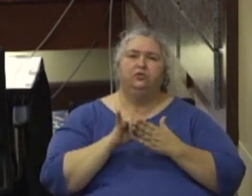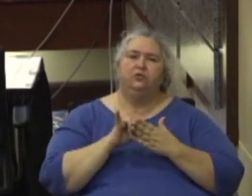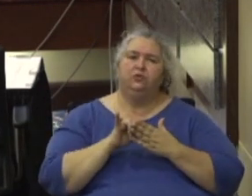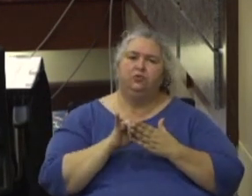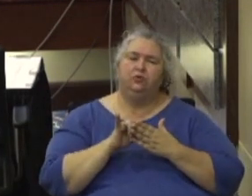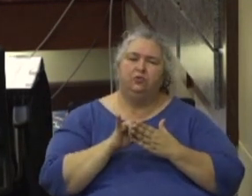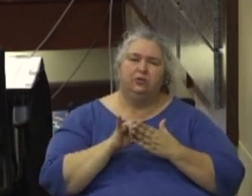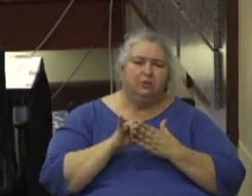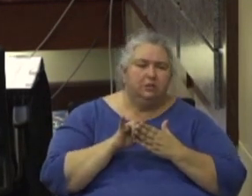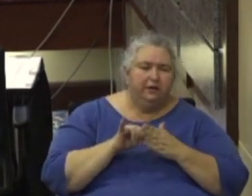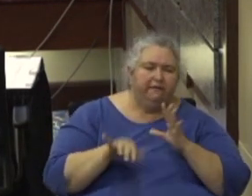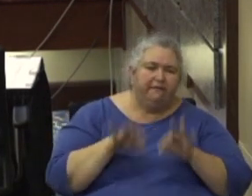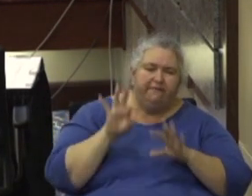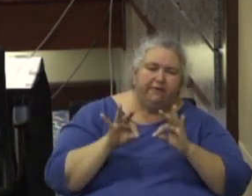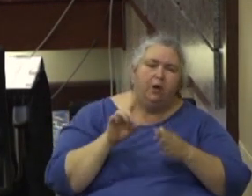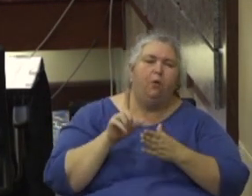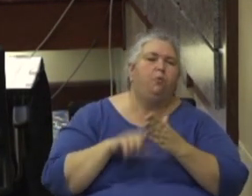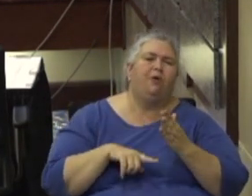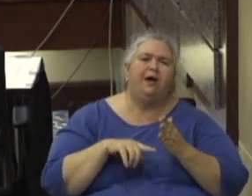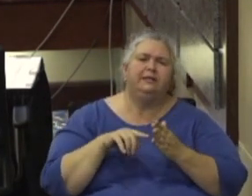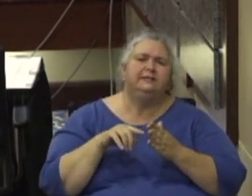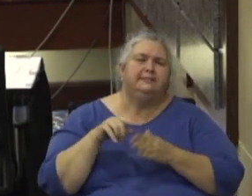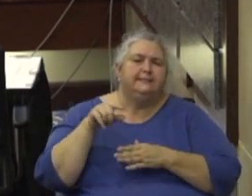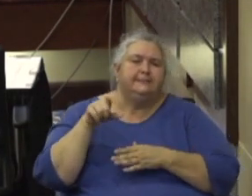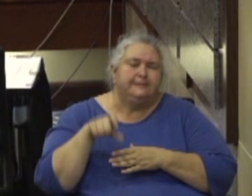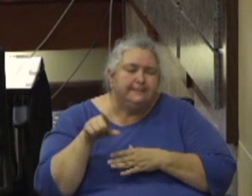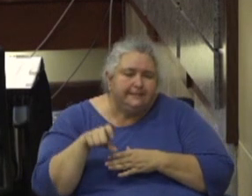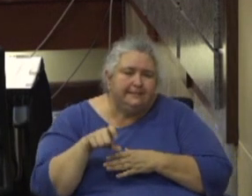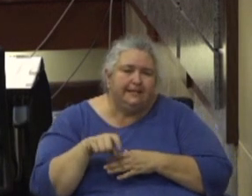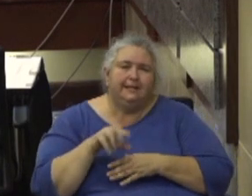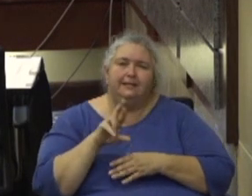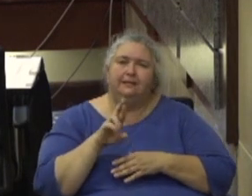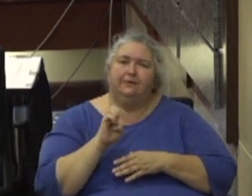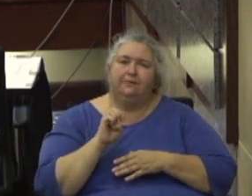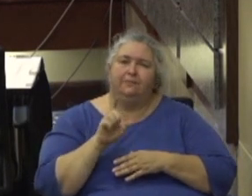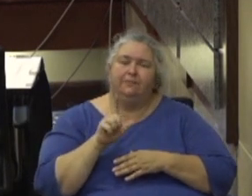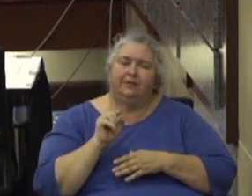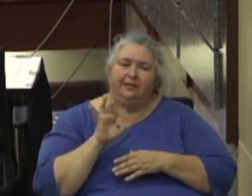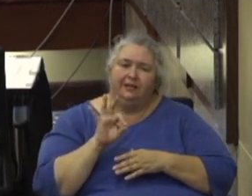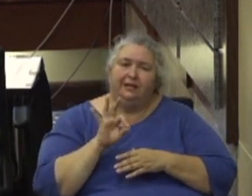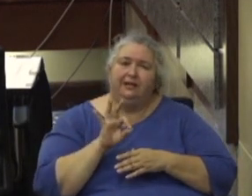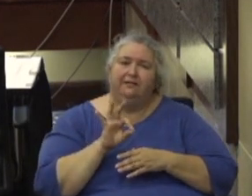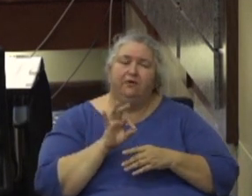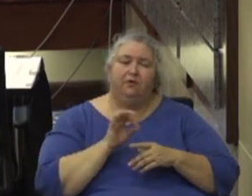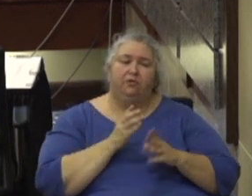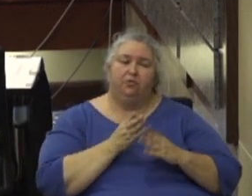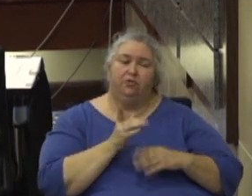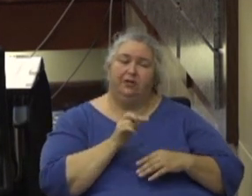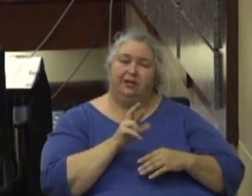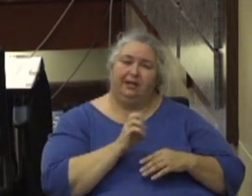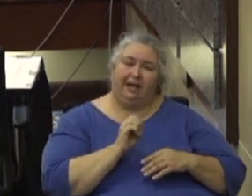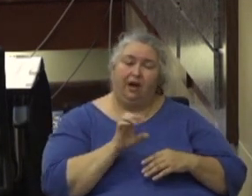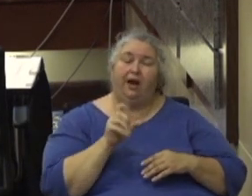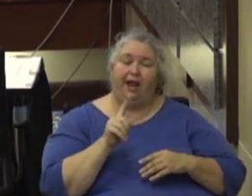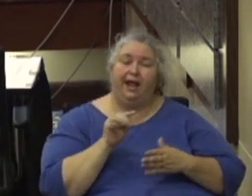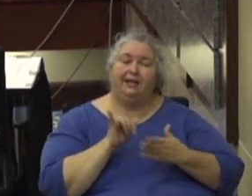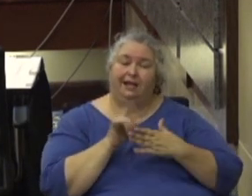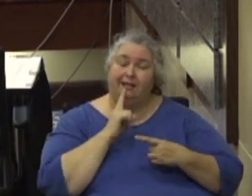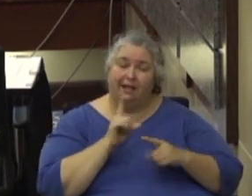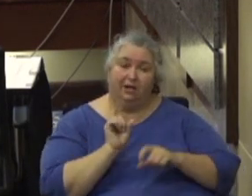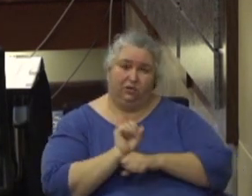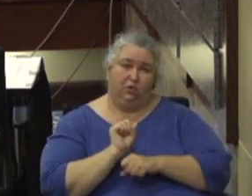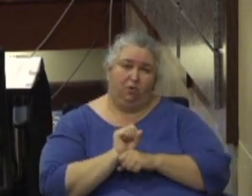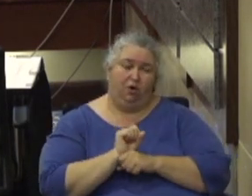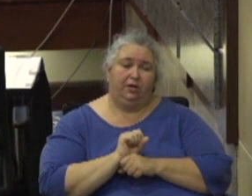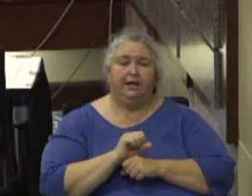needing and whether the relief programs that came through the CARES Act are actually working. The Greater Waco Chamber of Commerce has